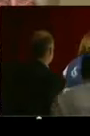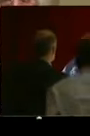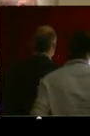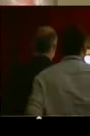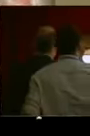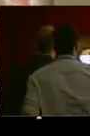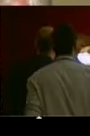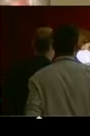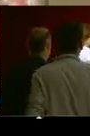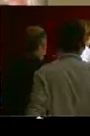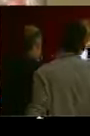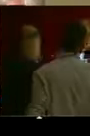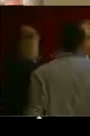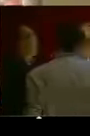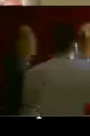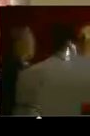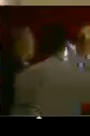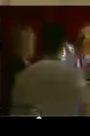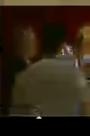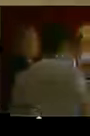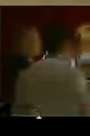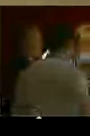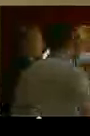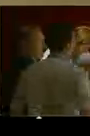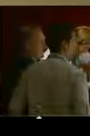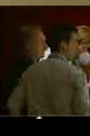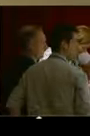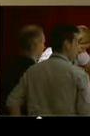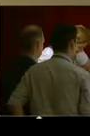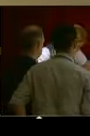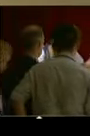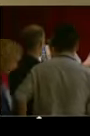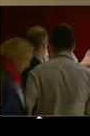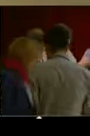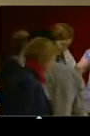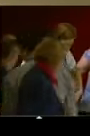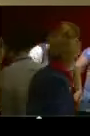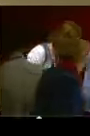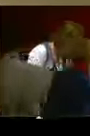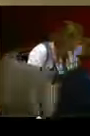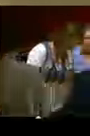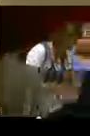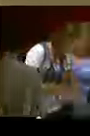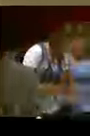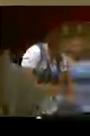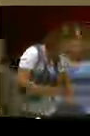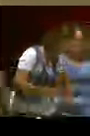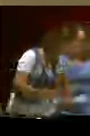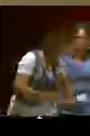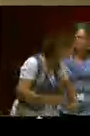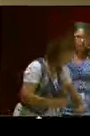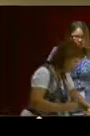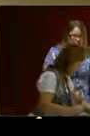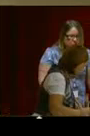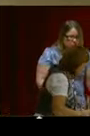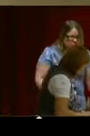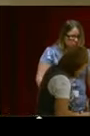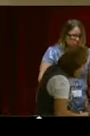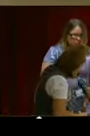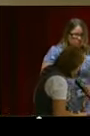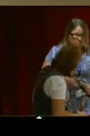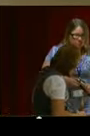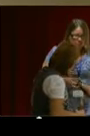La fase de preguntas se hará al final. Perhaps we can leave the Q&A session for the very last